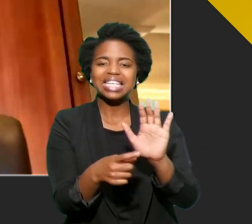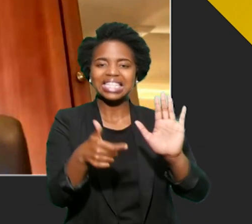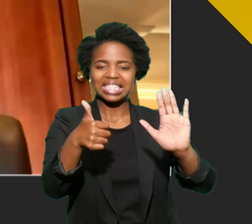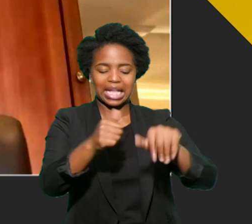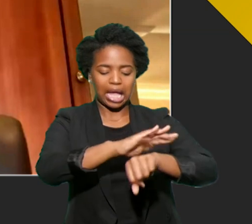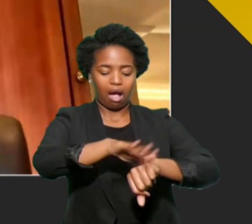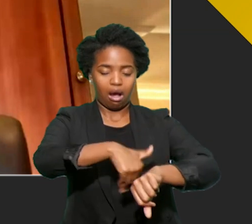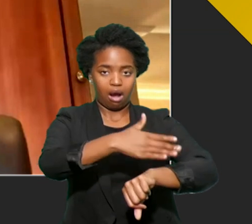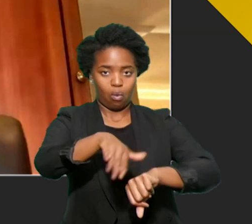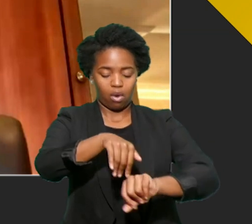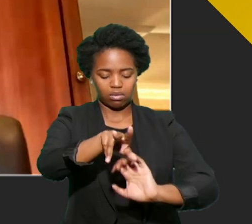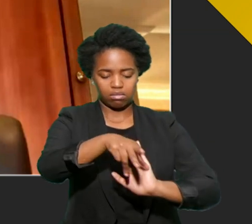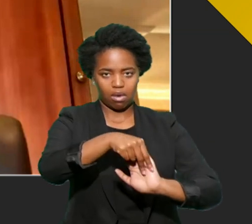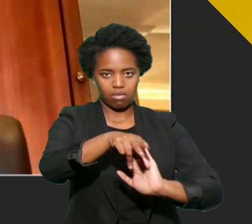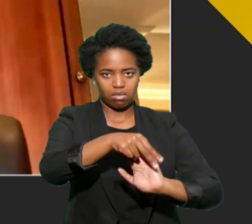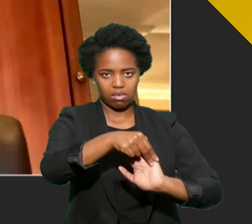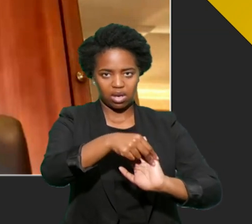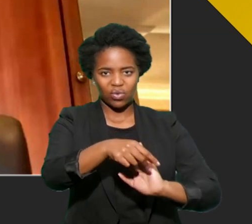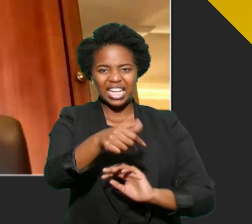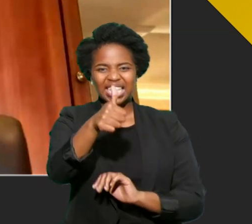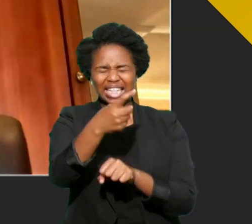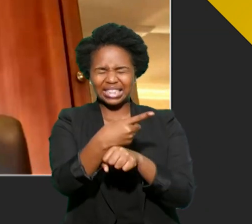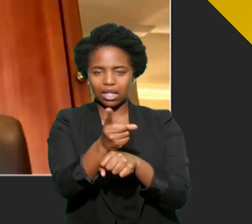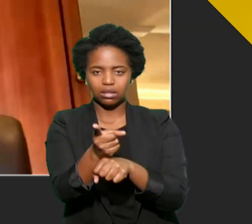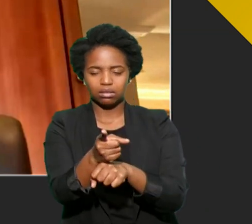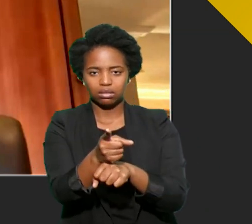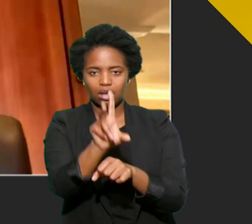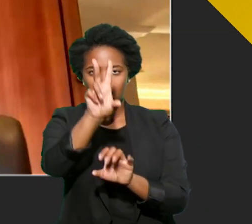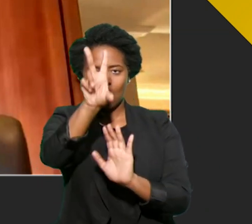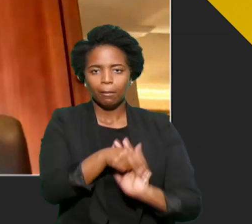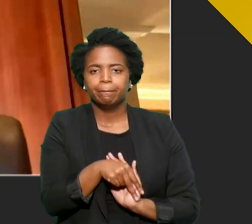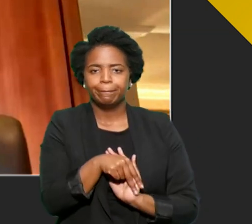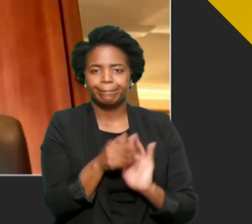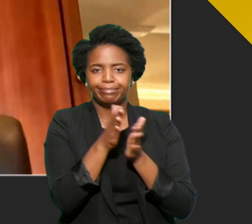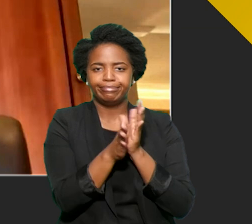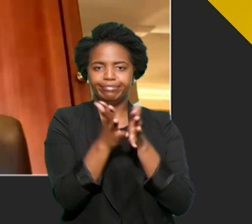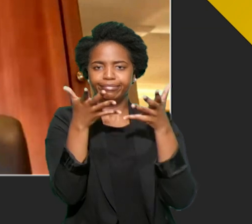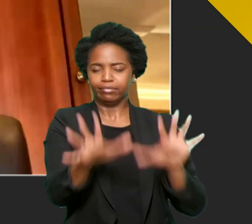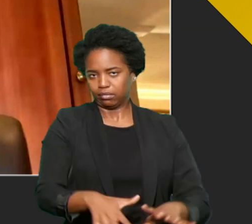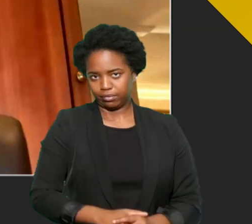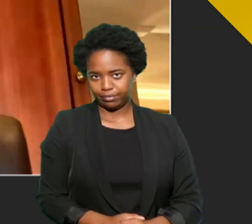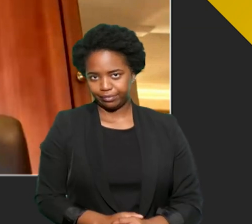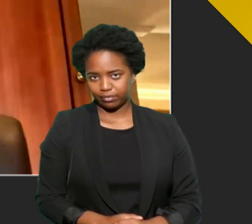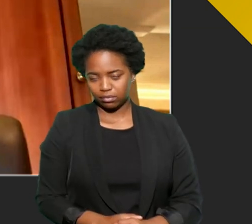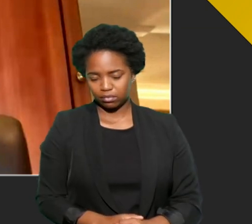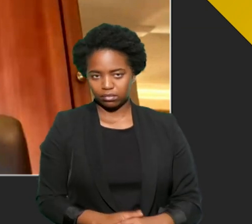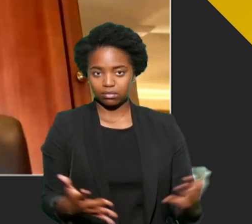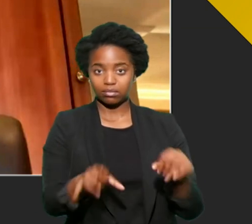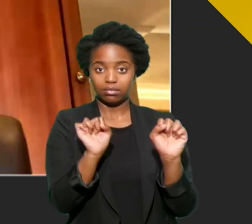to download, you will be able to do it in 6 seconds. So it is very, very fast. The